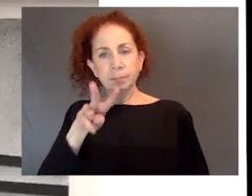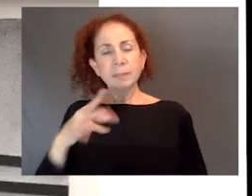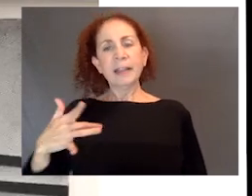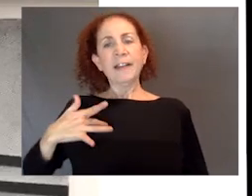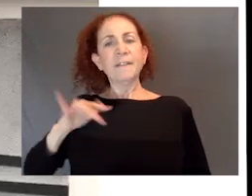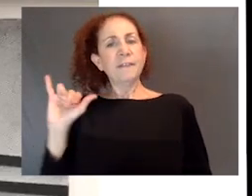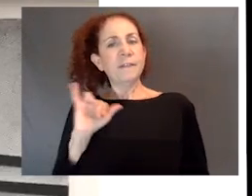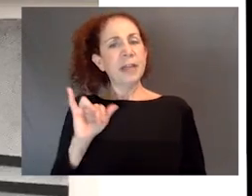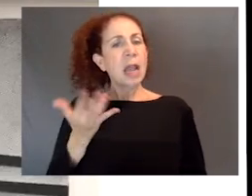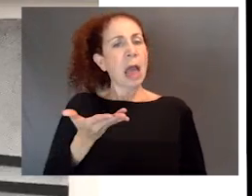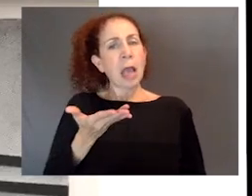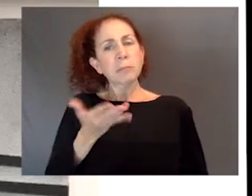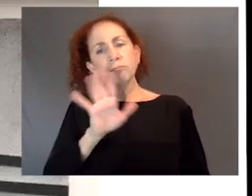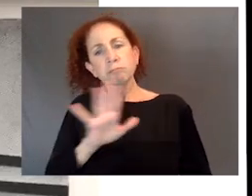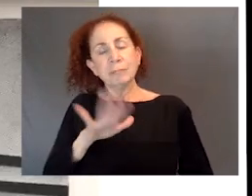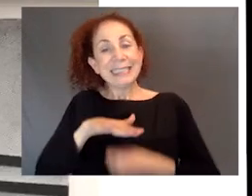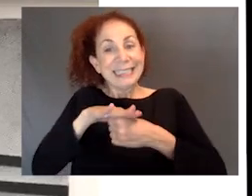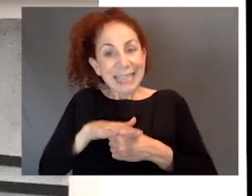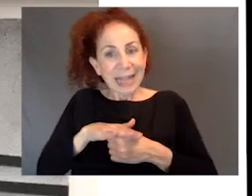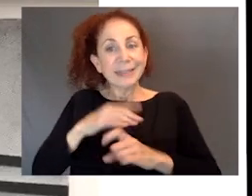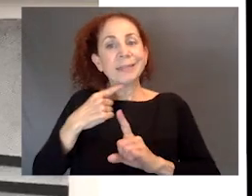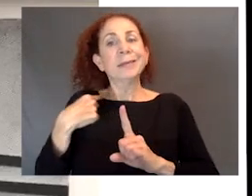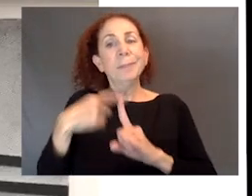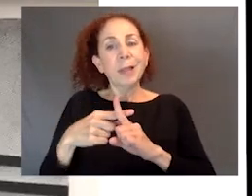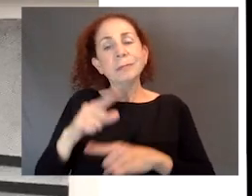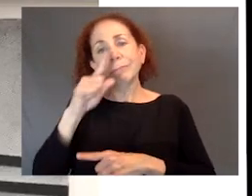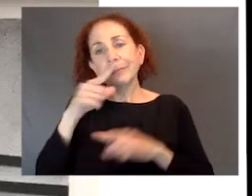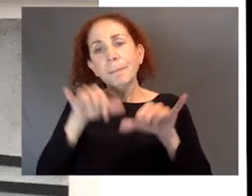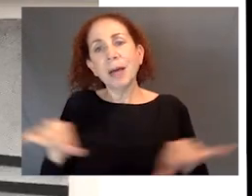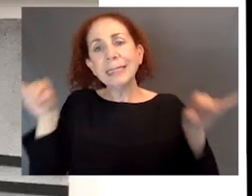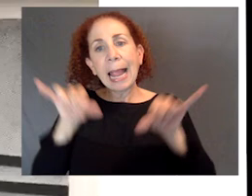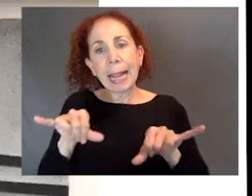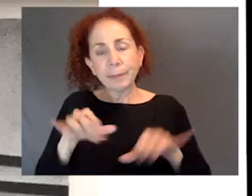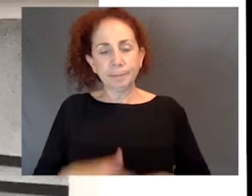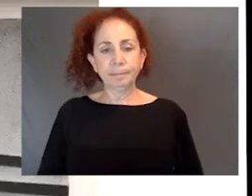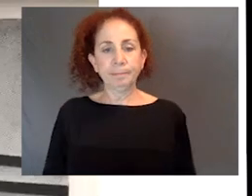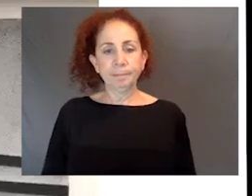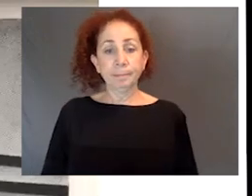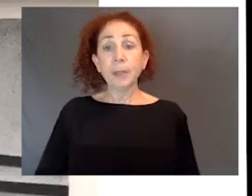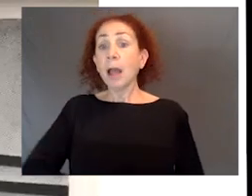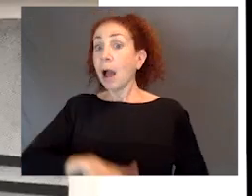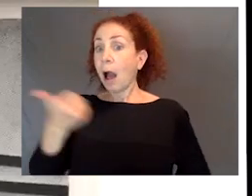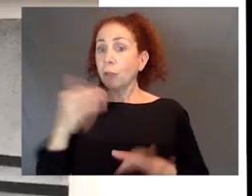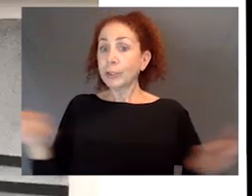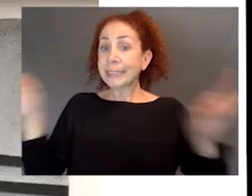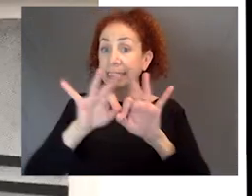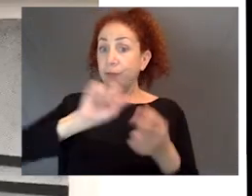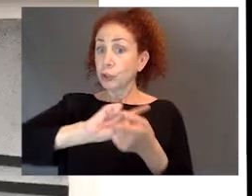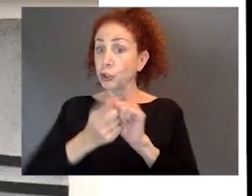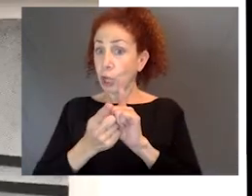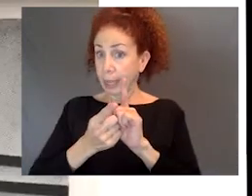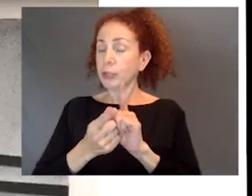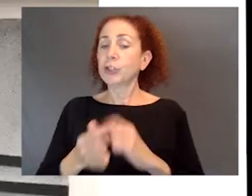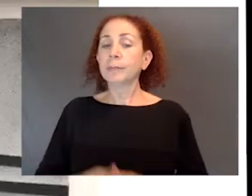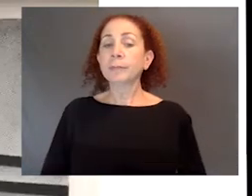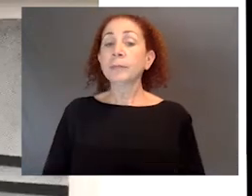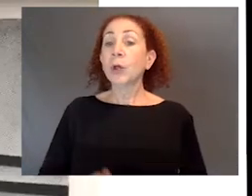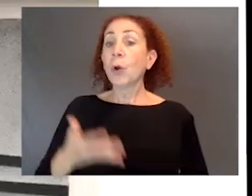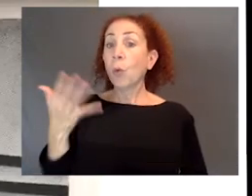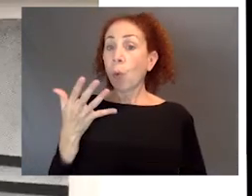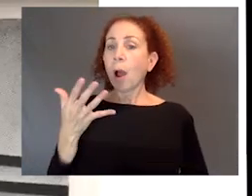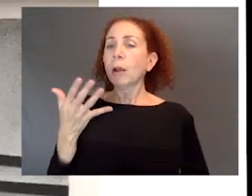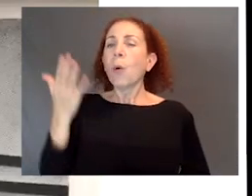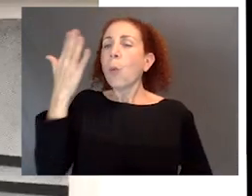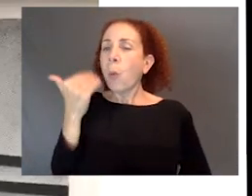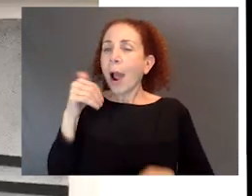the atmosphere of this workshop is tense and kind of mundane. Another significant change that came to Eastern State was the crime